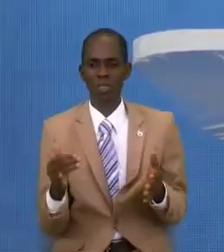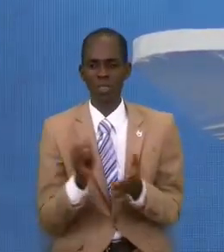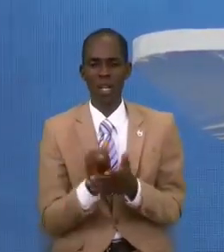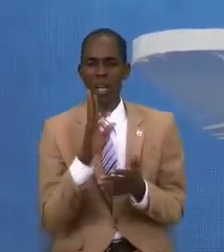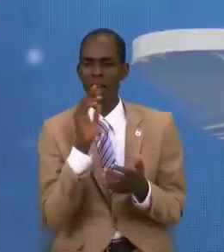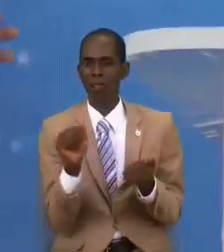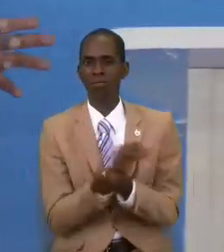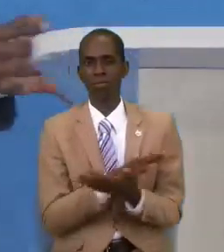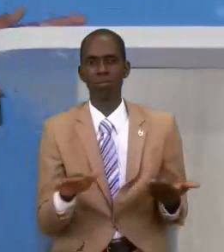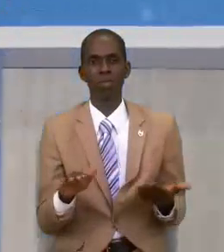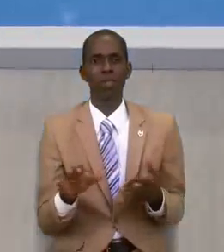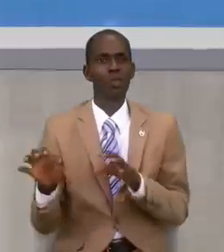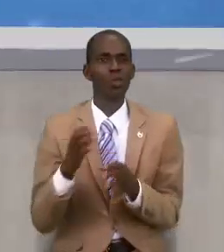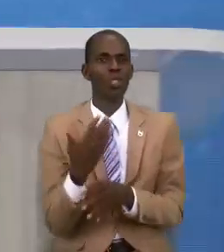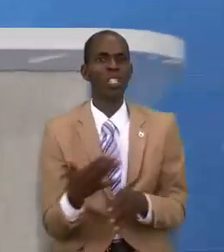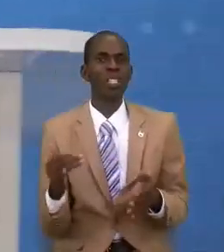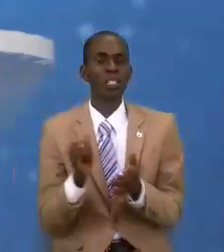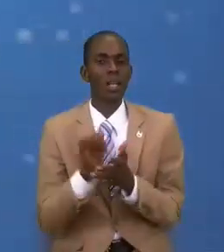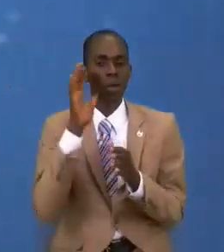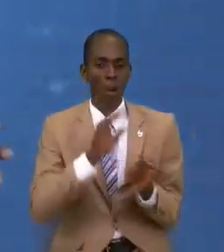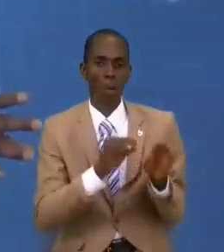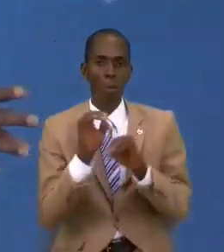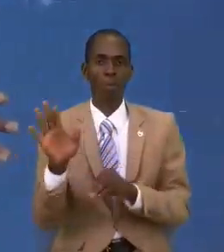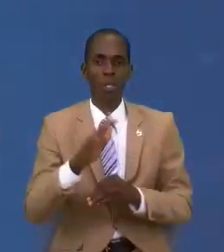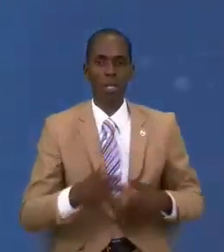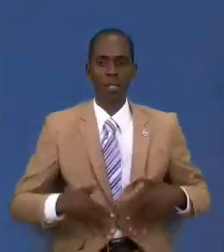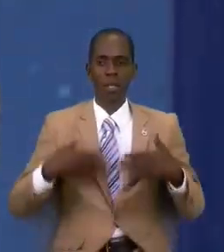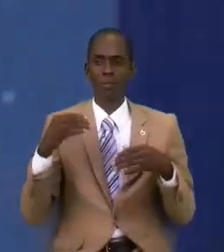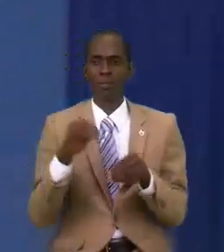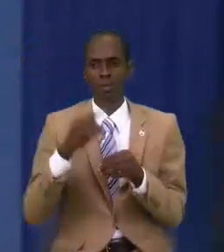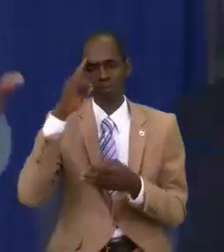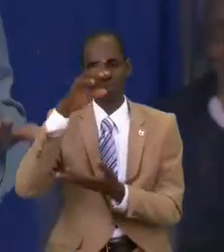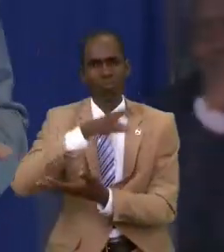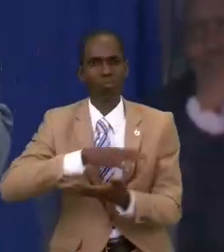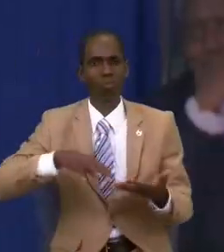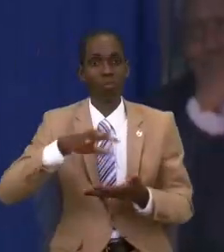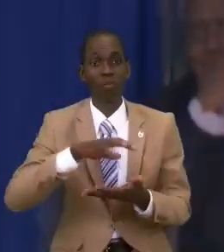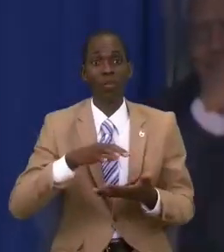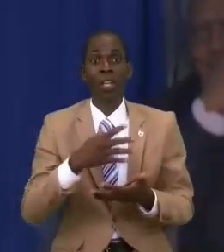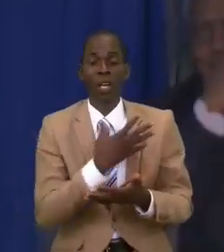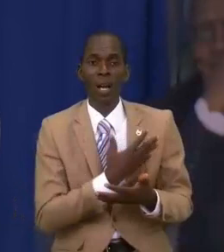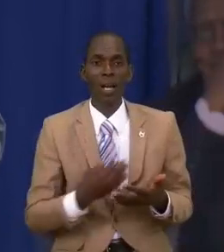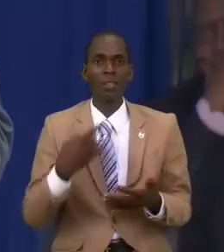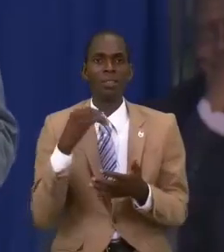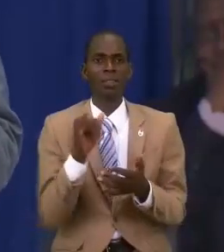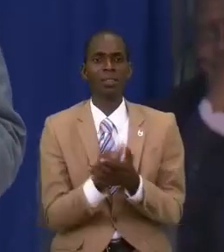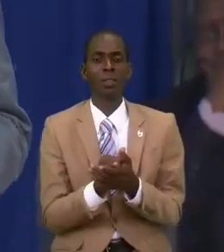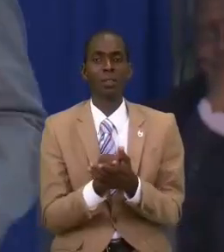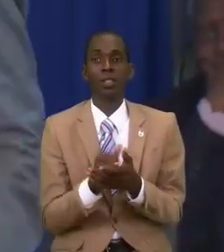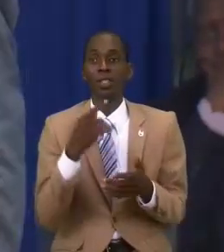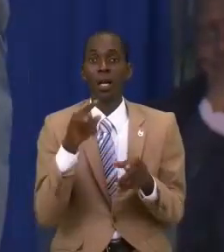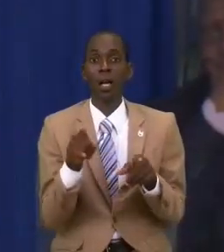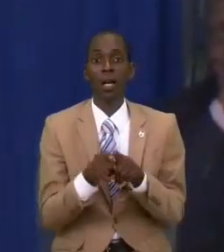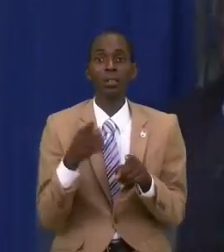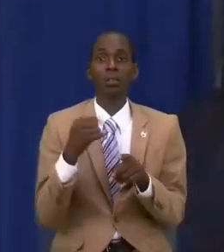in disarray. They say they have Christ as their Savior. They don't have him as counselor. They